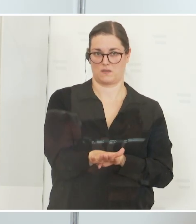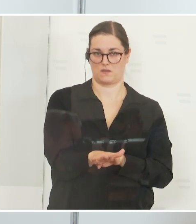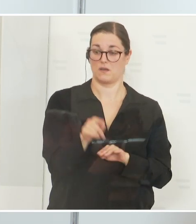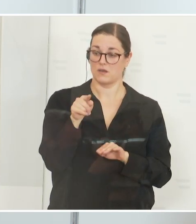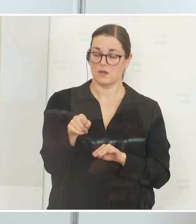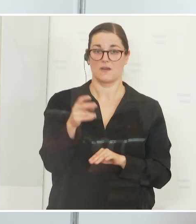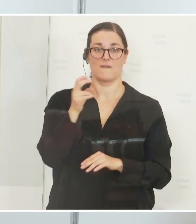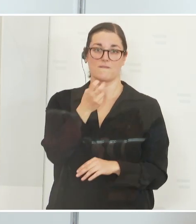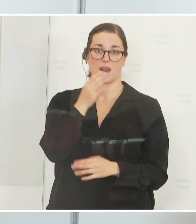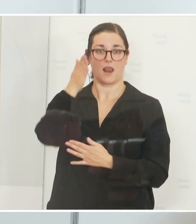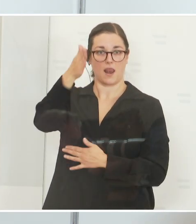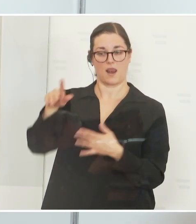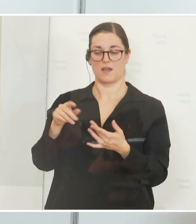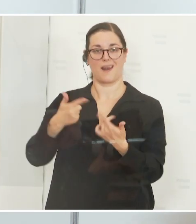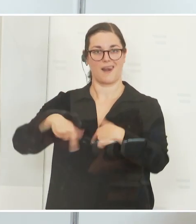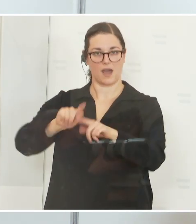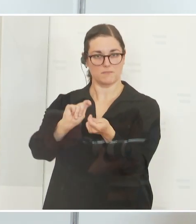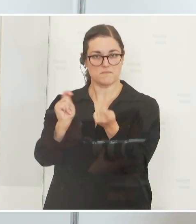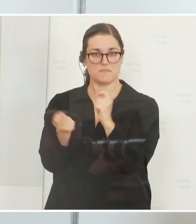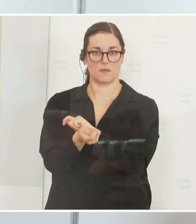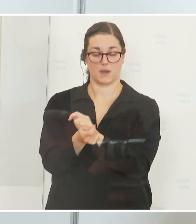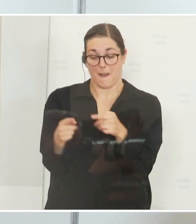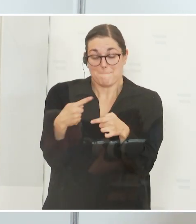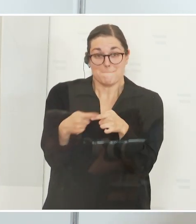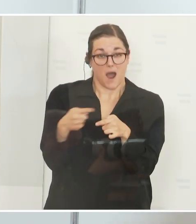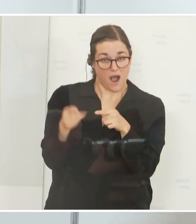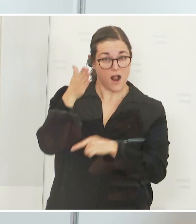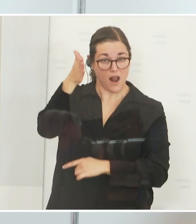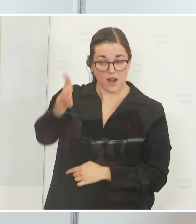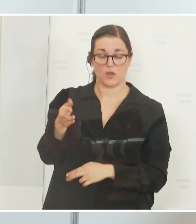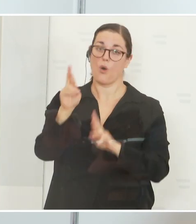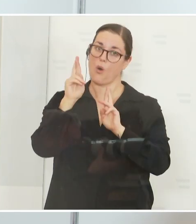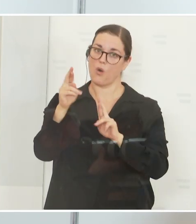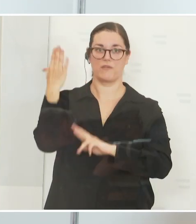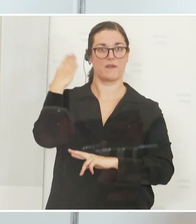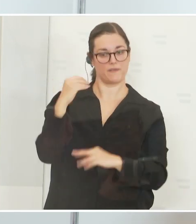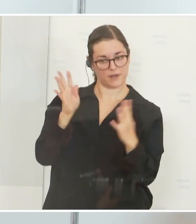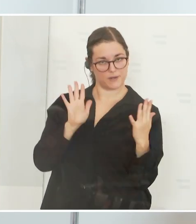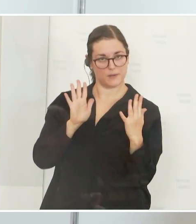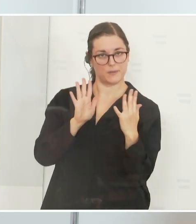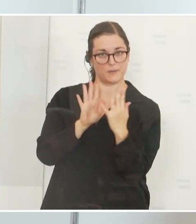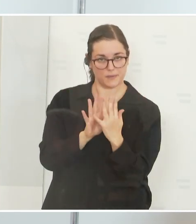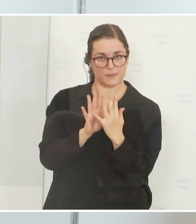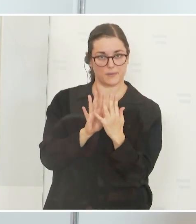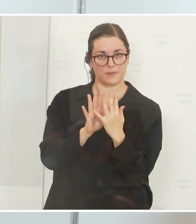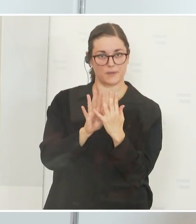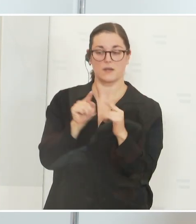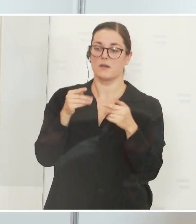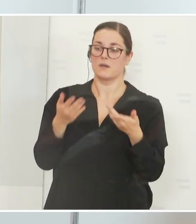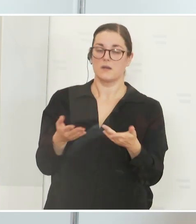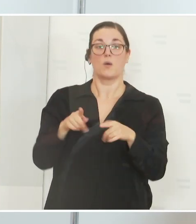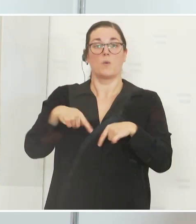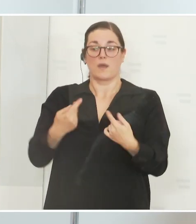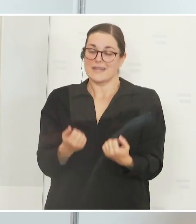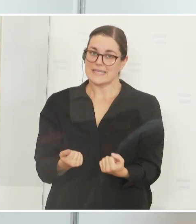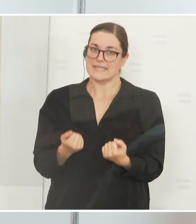in the country. And in the nearest possible future, we hope to gather again, hopefully in broader format, and make